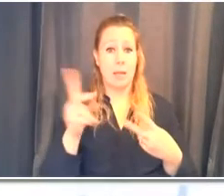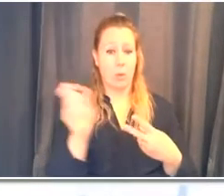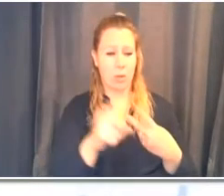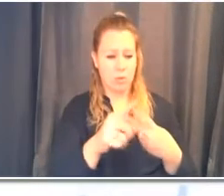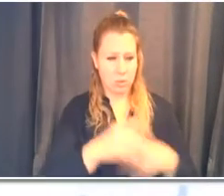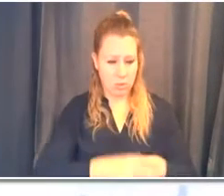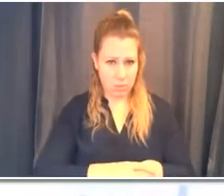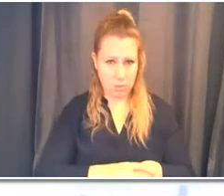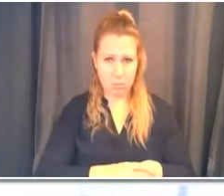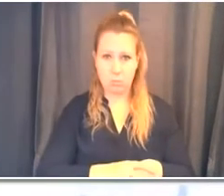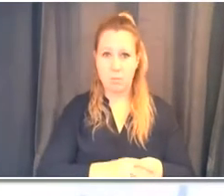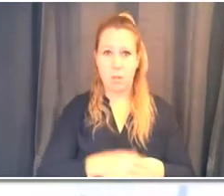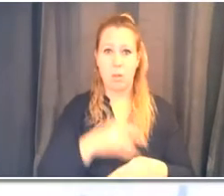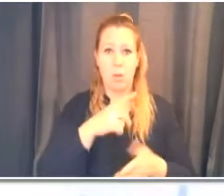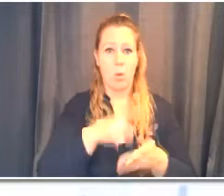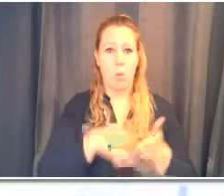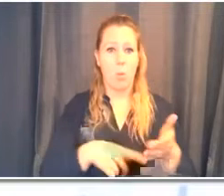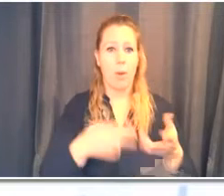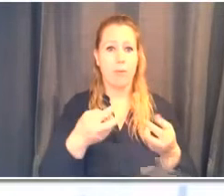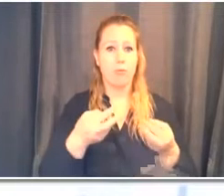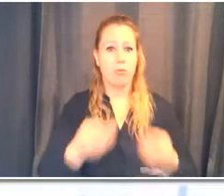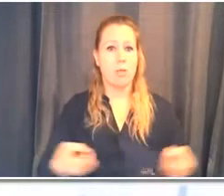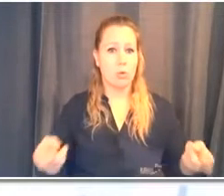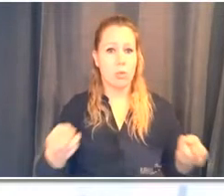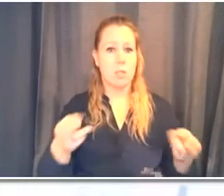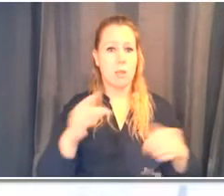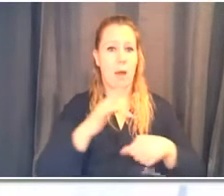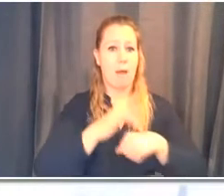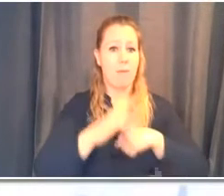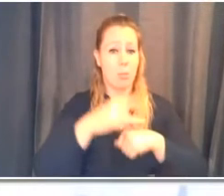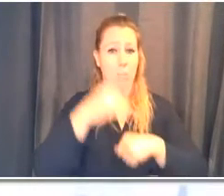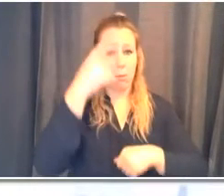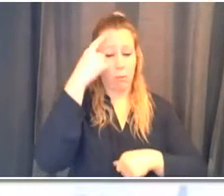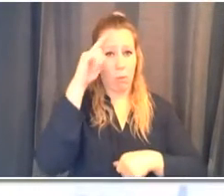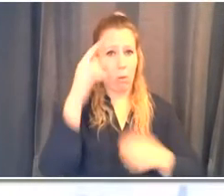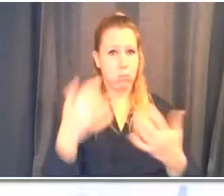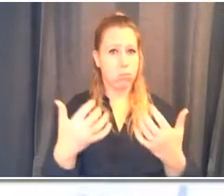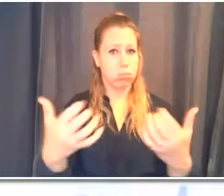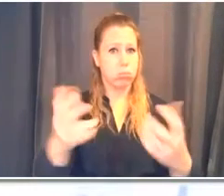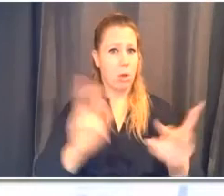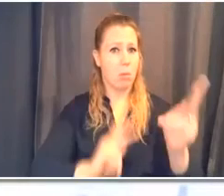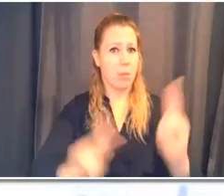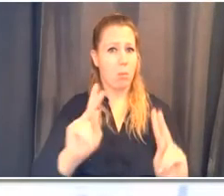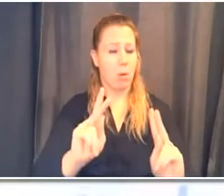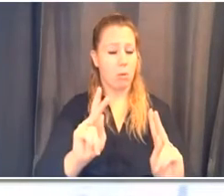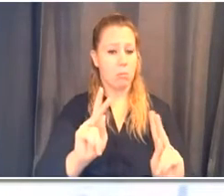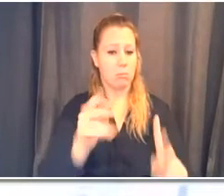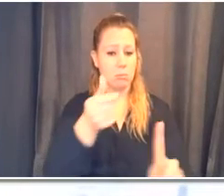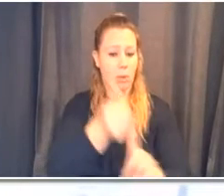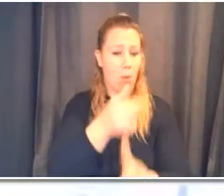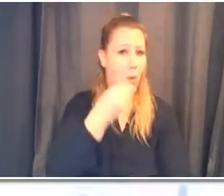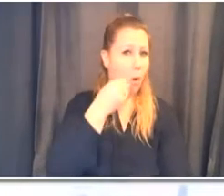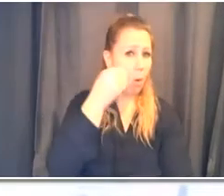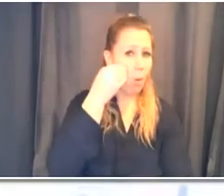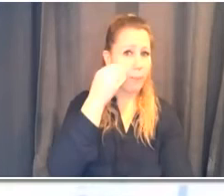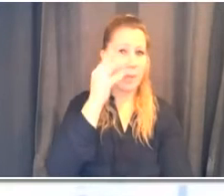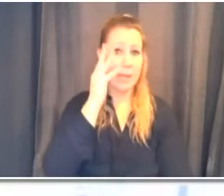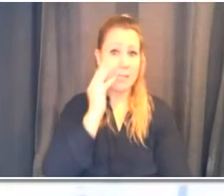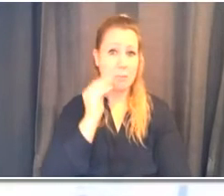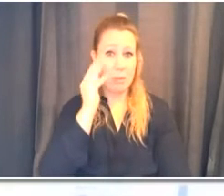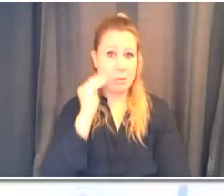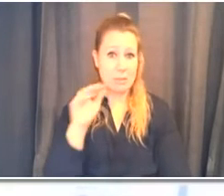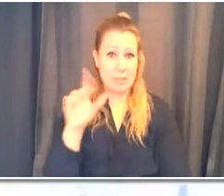they're concerned about employment maybe they've lost their jobs and so now is not a great time uh but maybe there's an